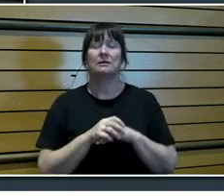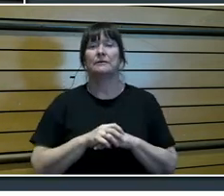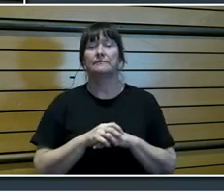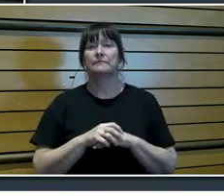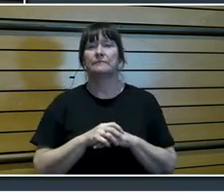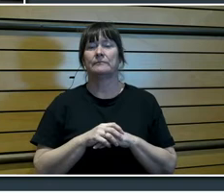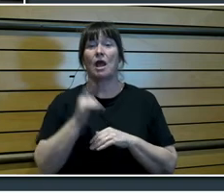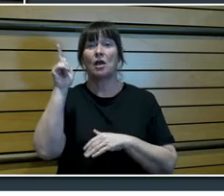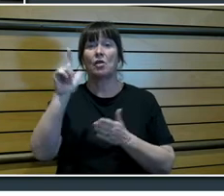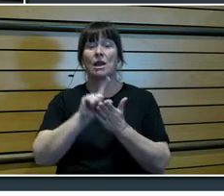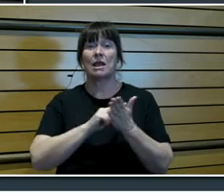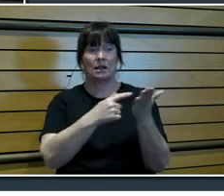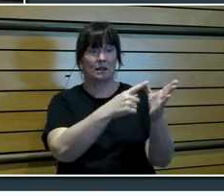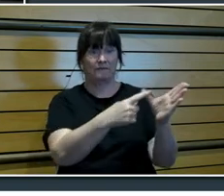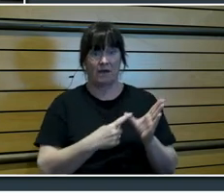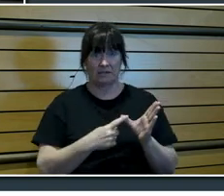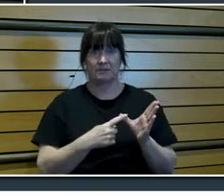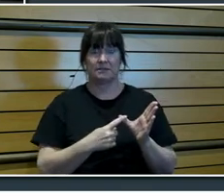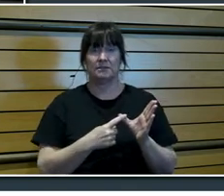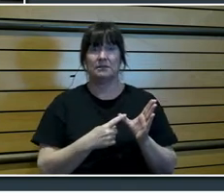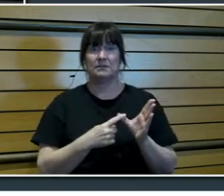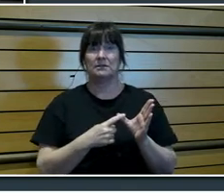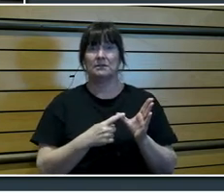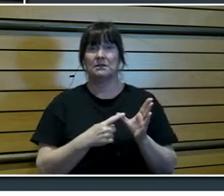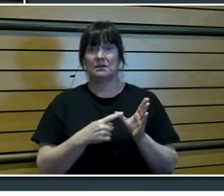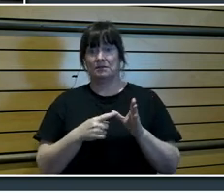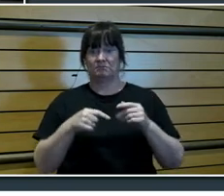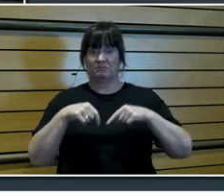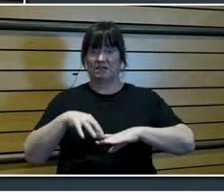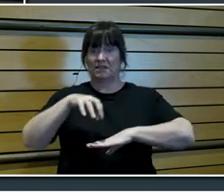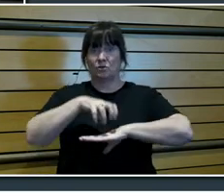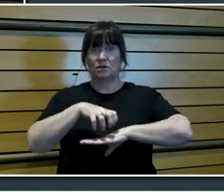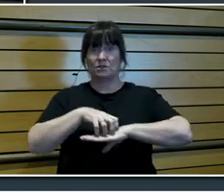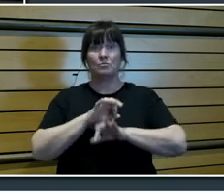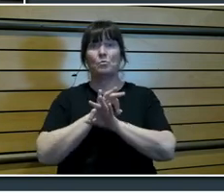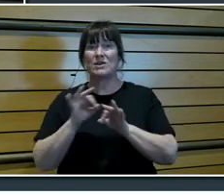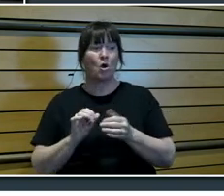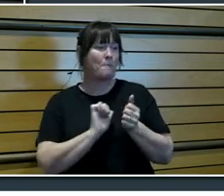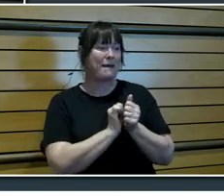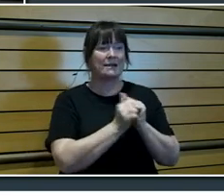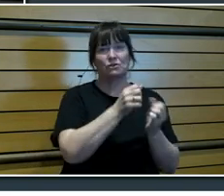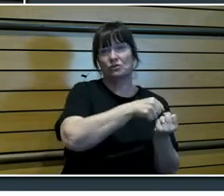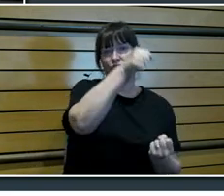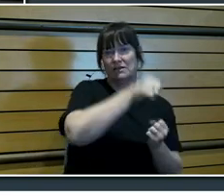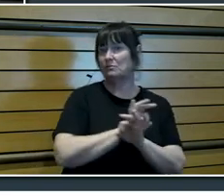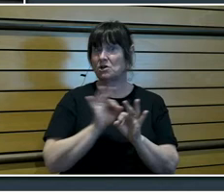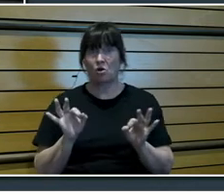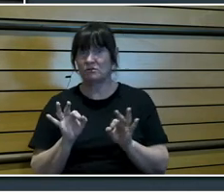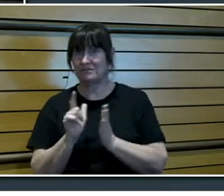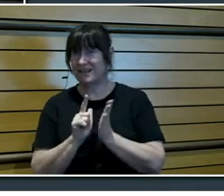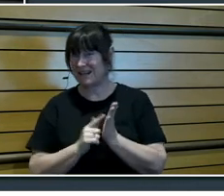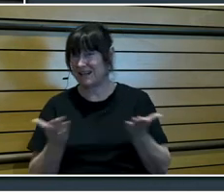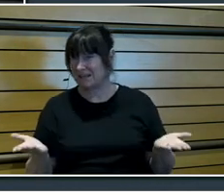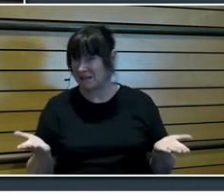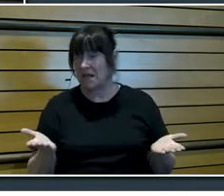result we got from our legal advice was that we are technically, as an organisation, not a partner to the treaty. So